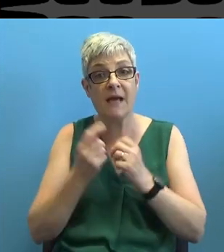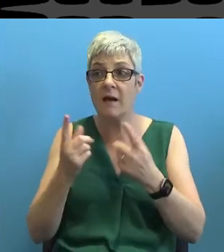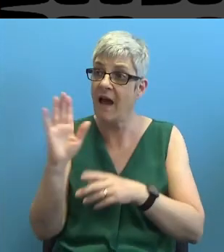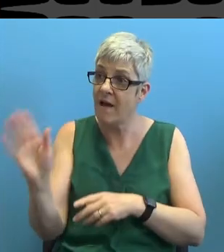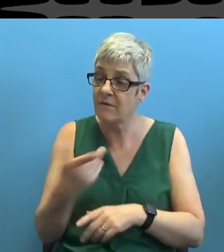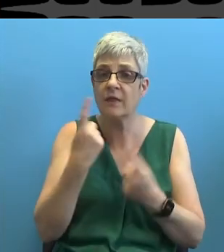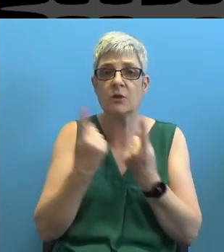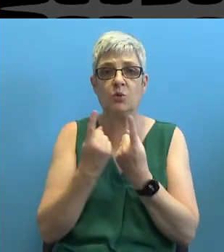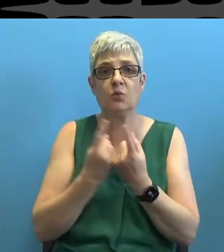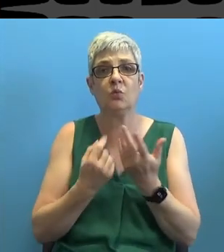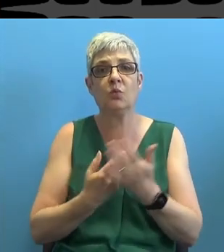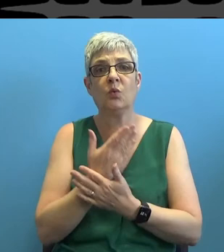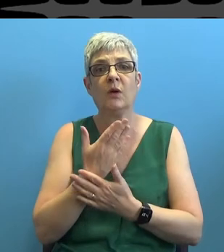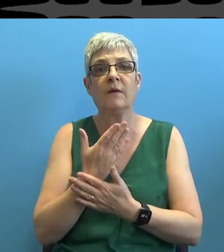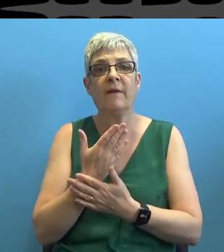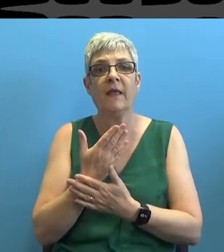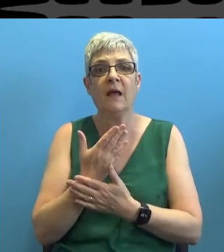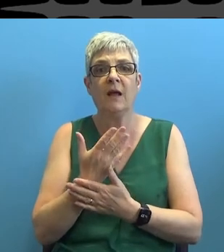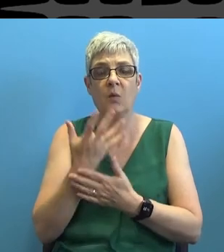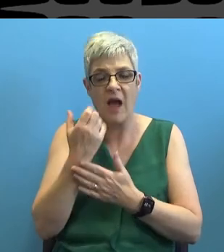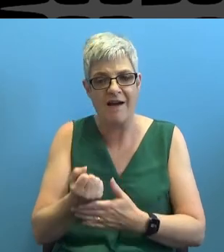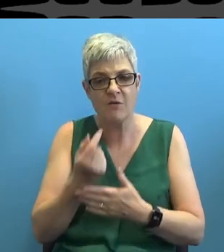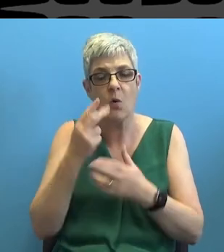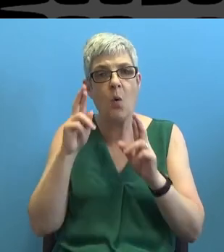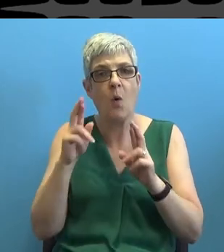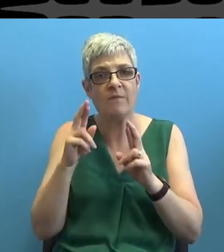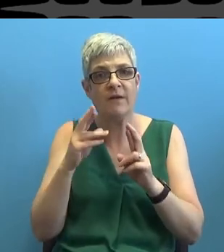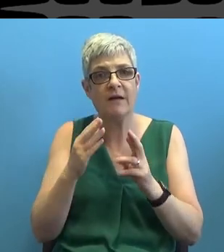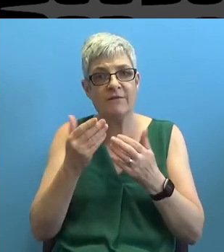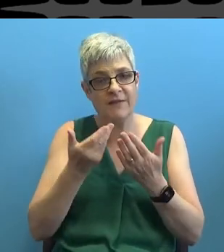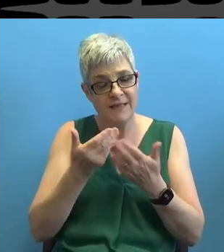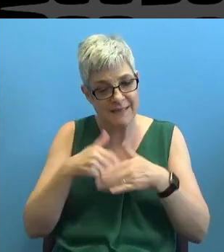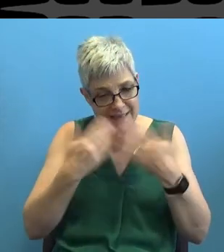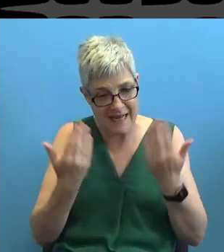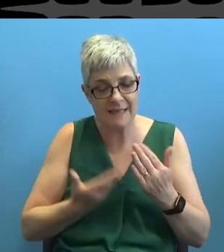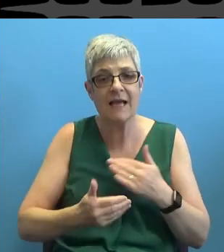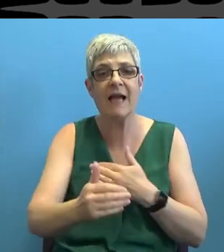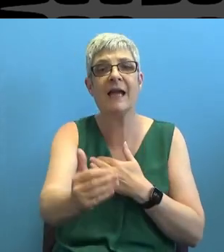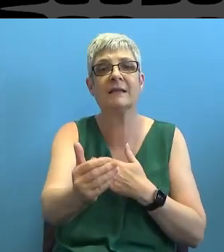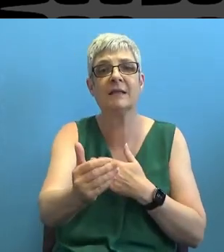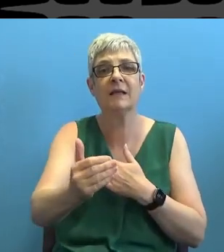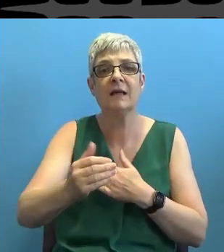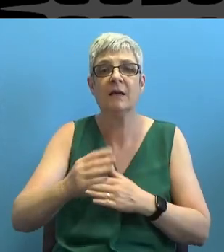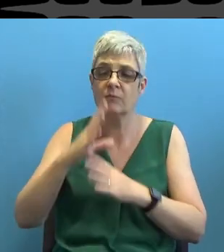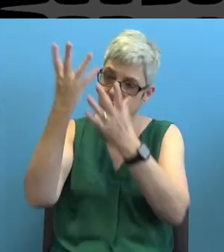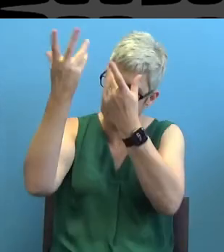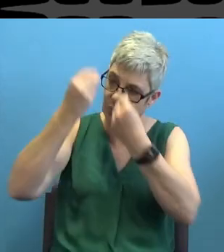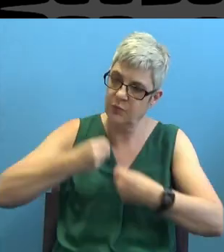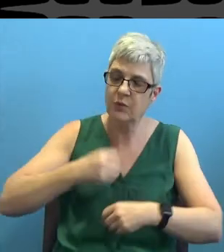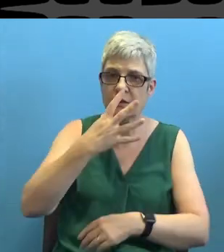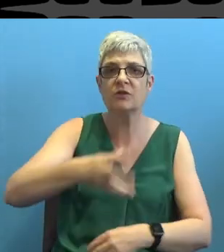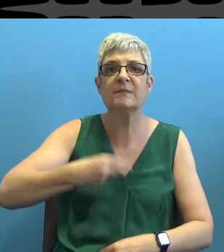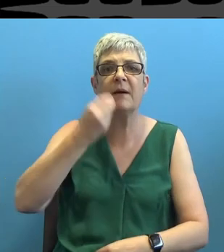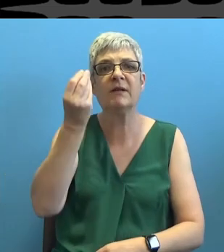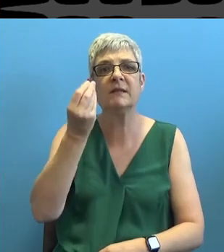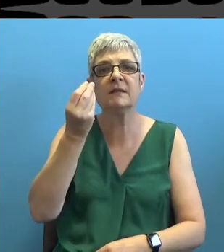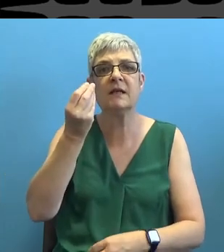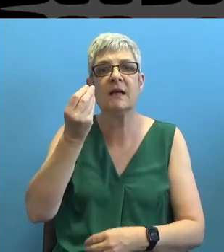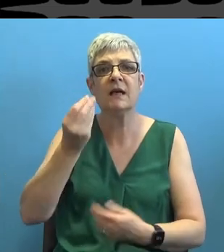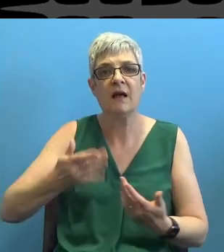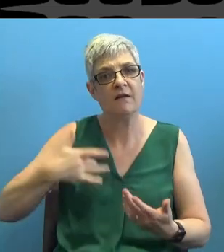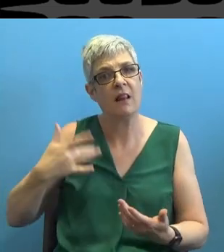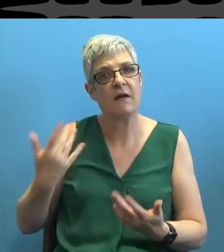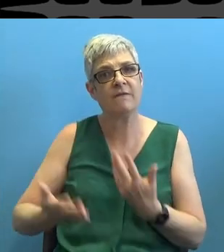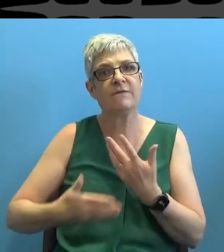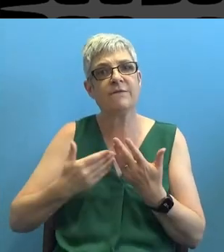new. You bring us hope for the days ahead and pour out your Spirit afresh upon us, granting to us life in all its